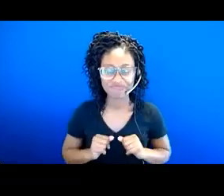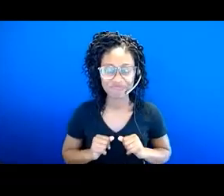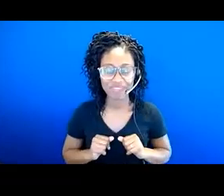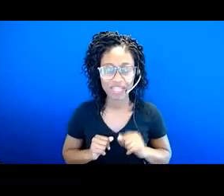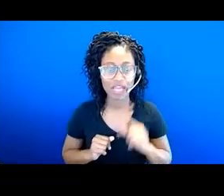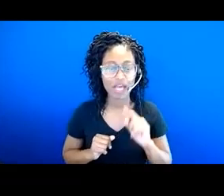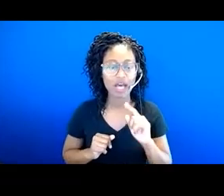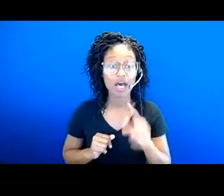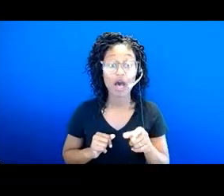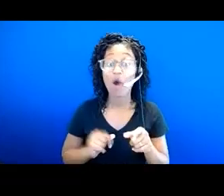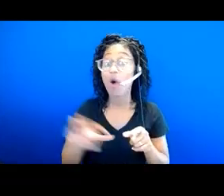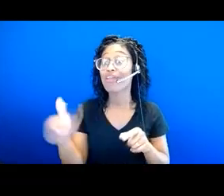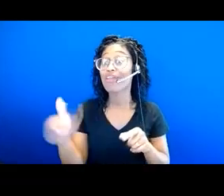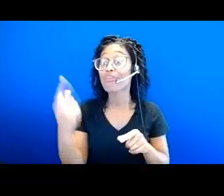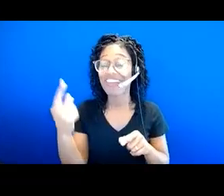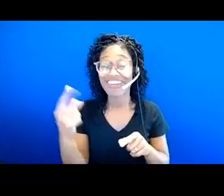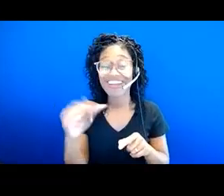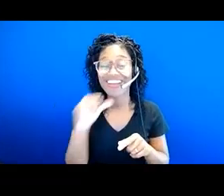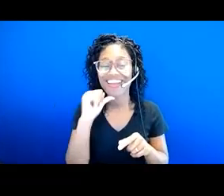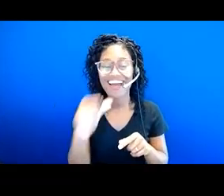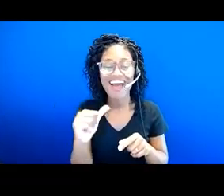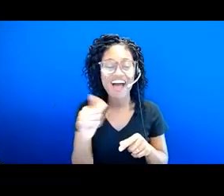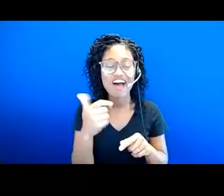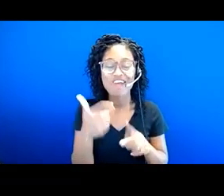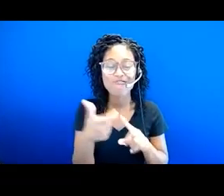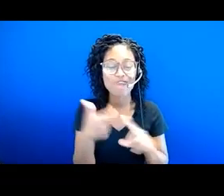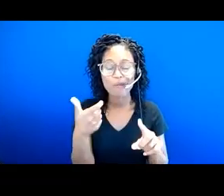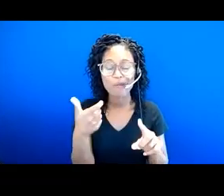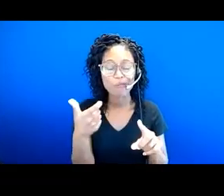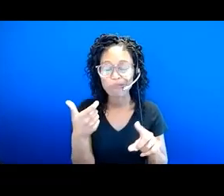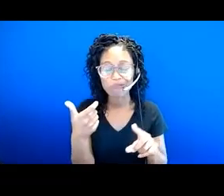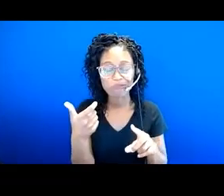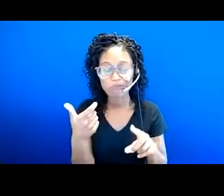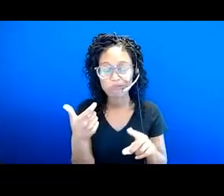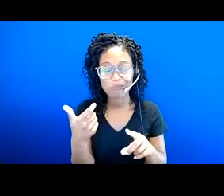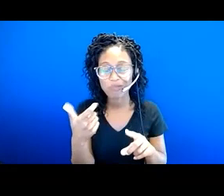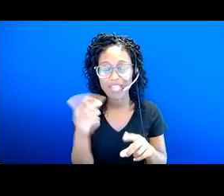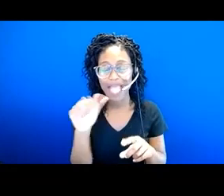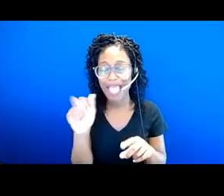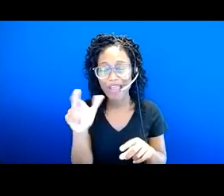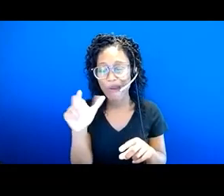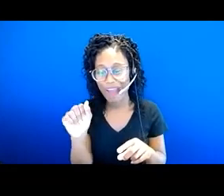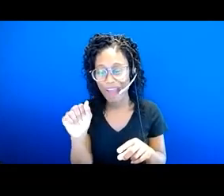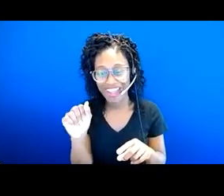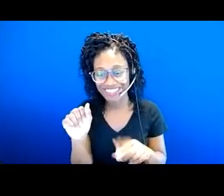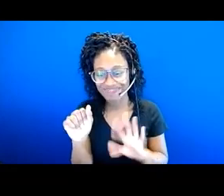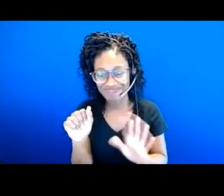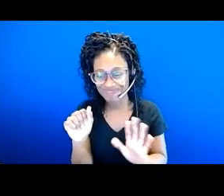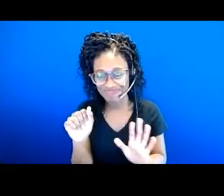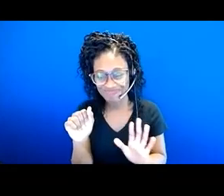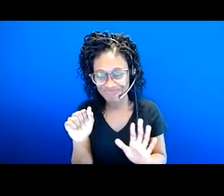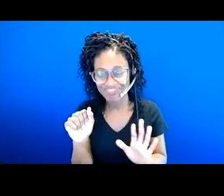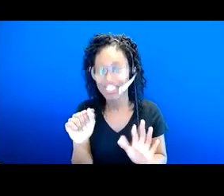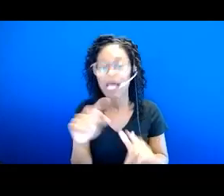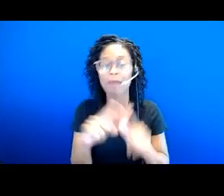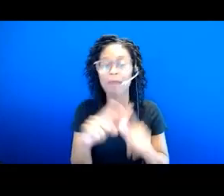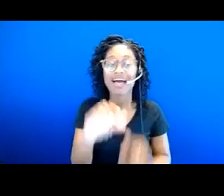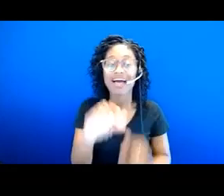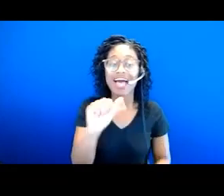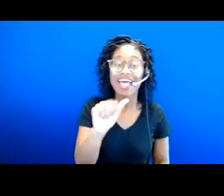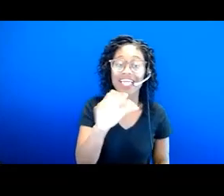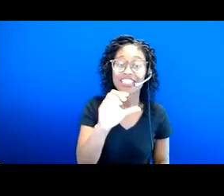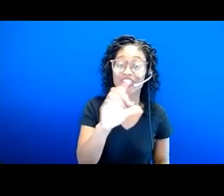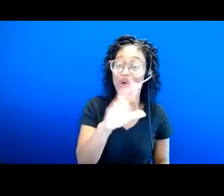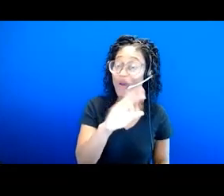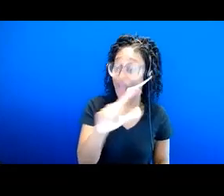use. This actually wasn't from and isn't from the AERA conference. This is ACRL,